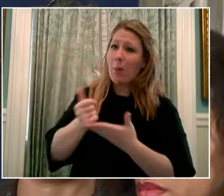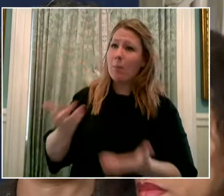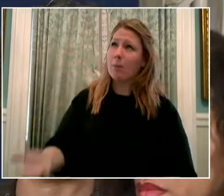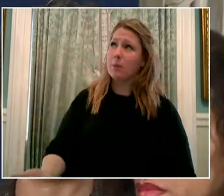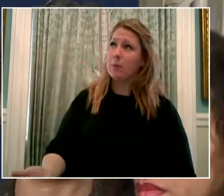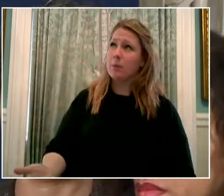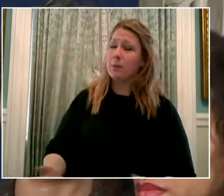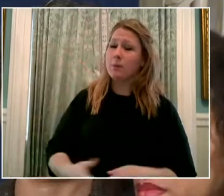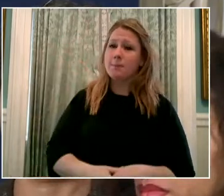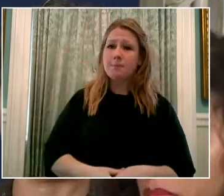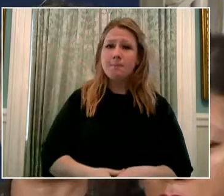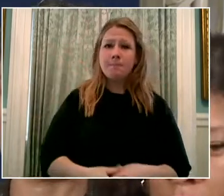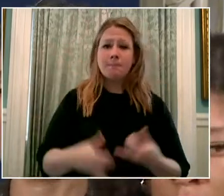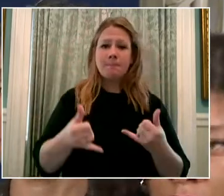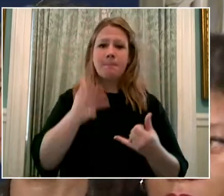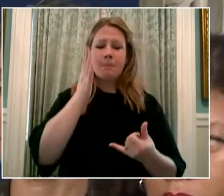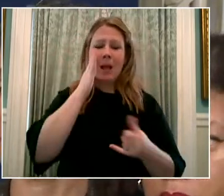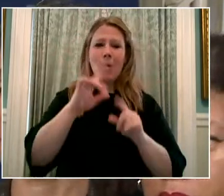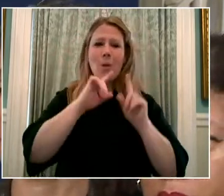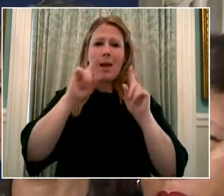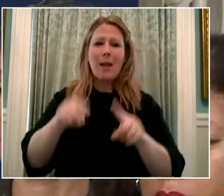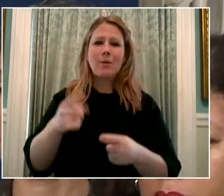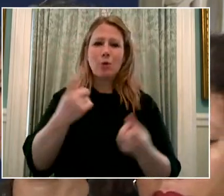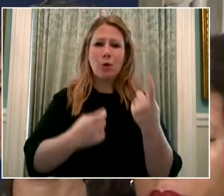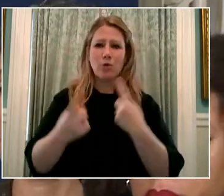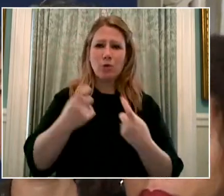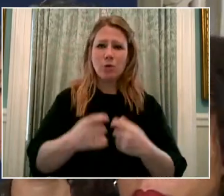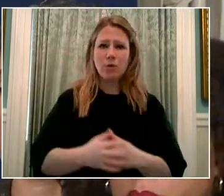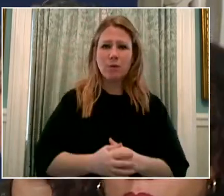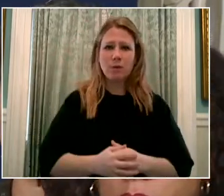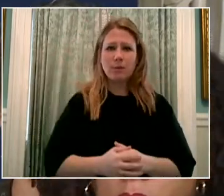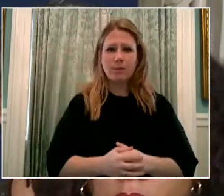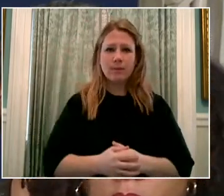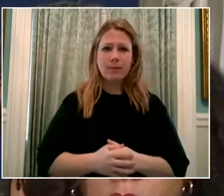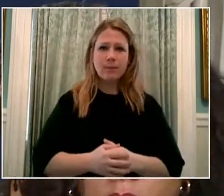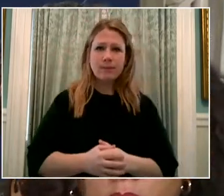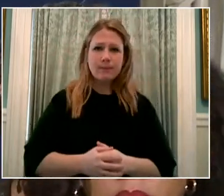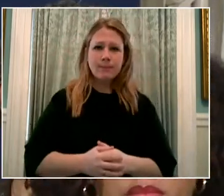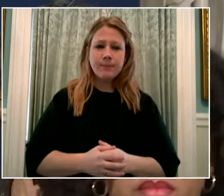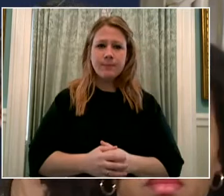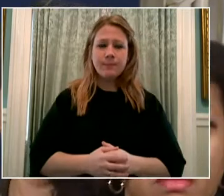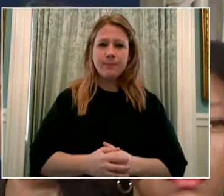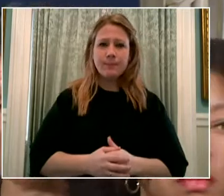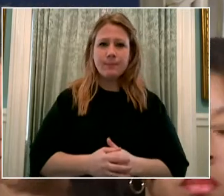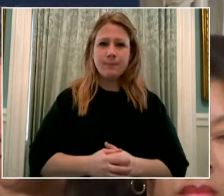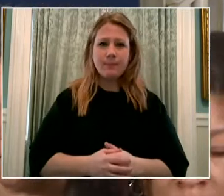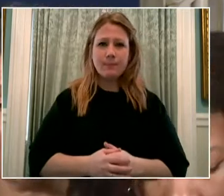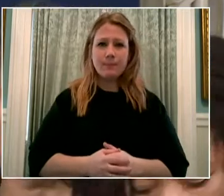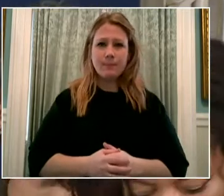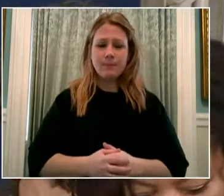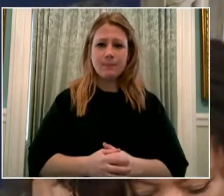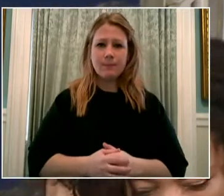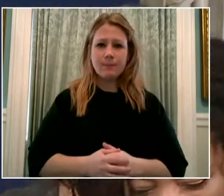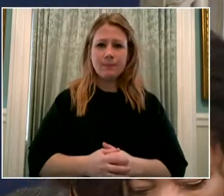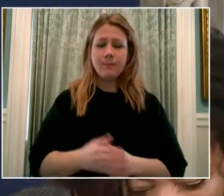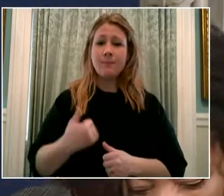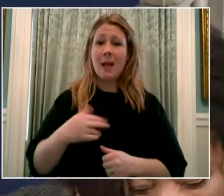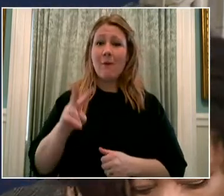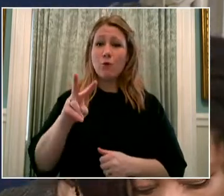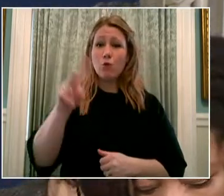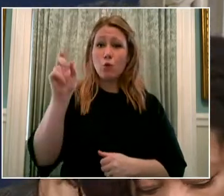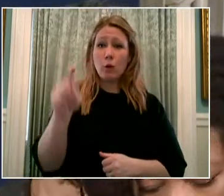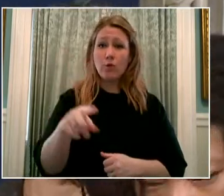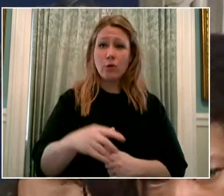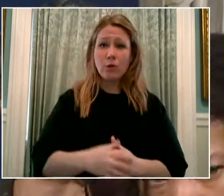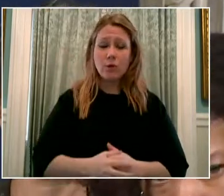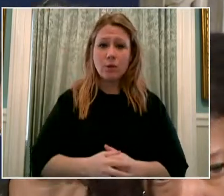questions? We'll take a few on-topic questions. Go ahead, Seth. Two questions for you. First of all, how